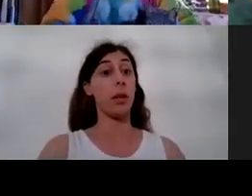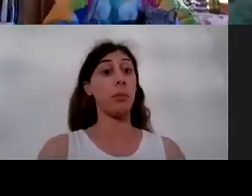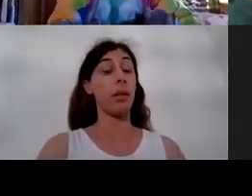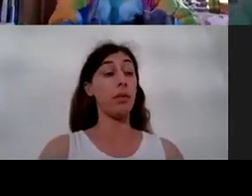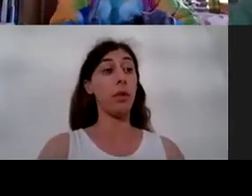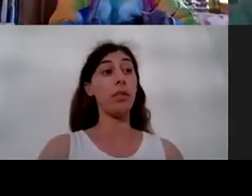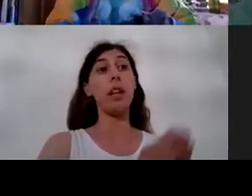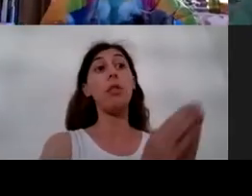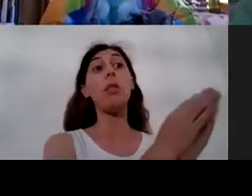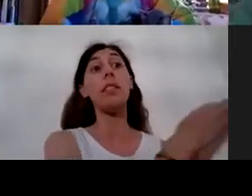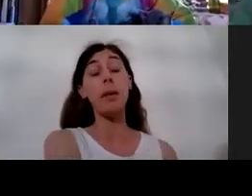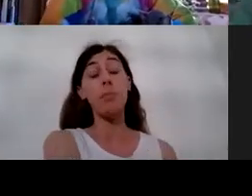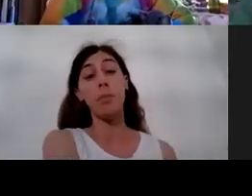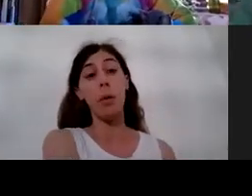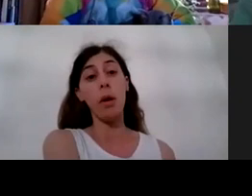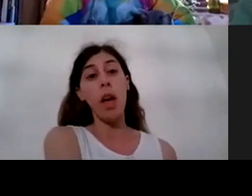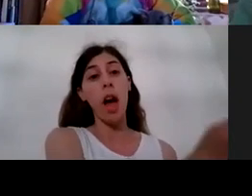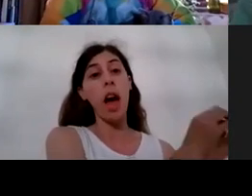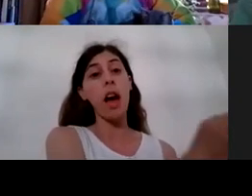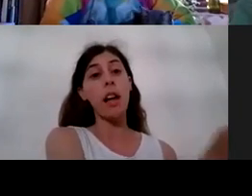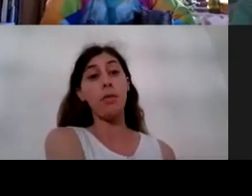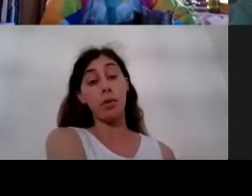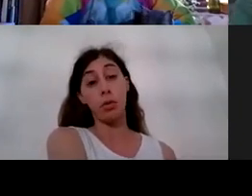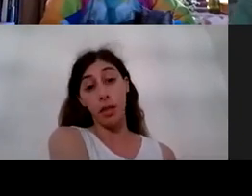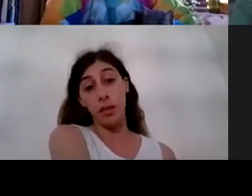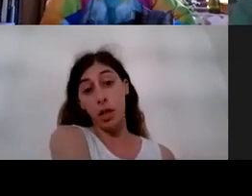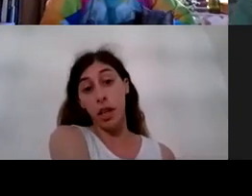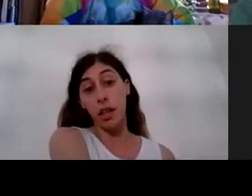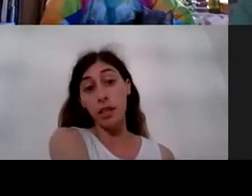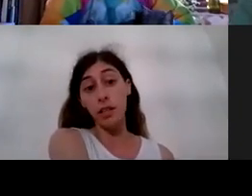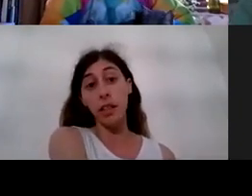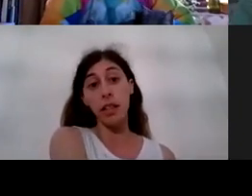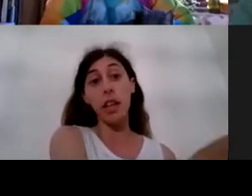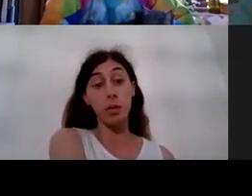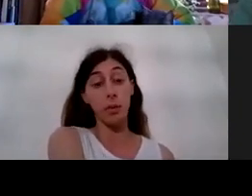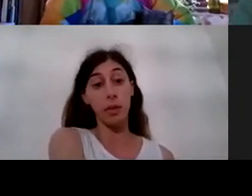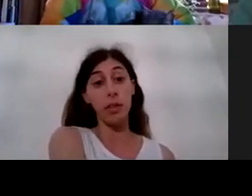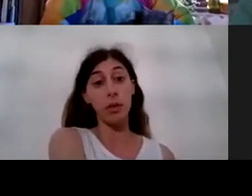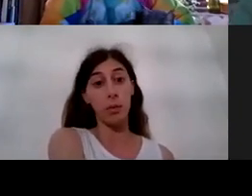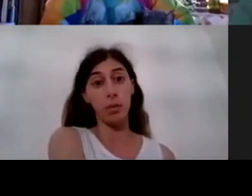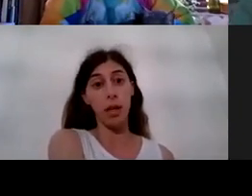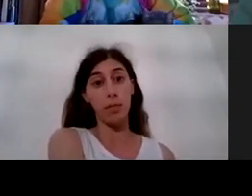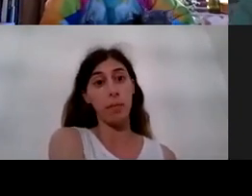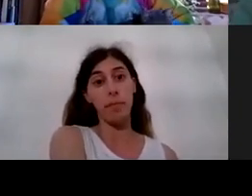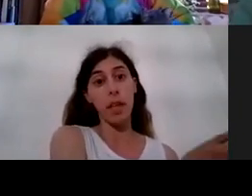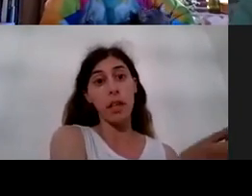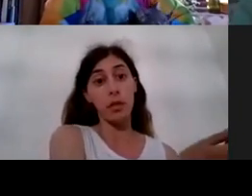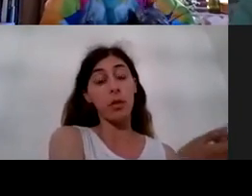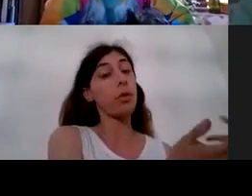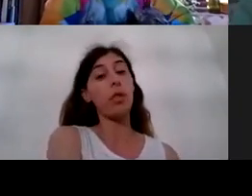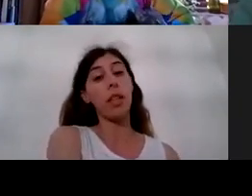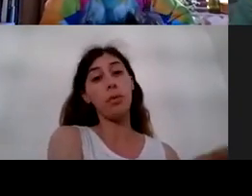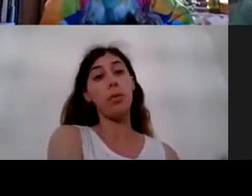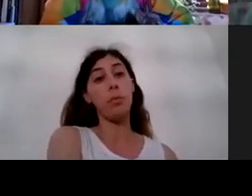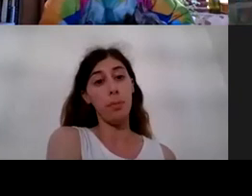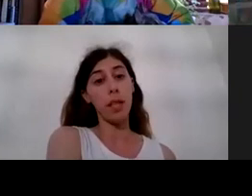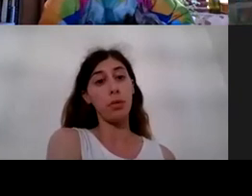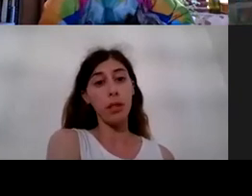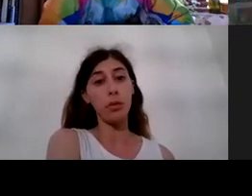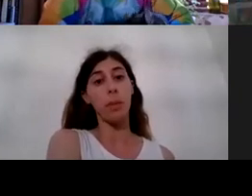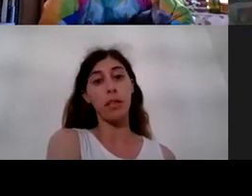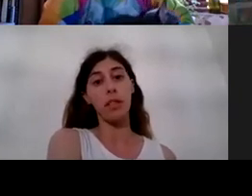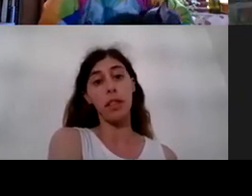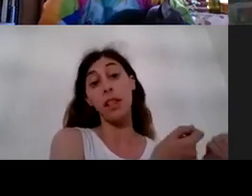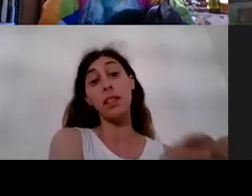of hormone therapy. In fact, a person who would like to begin a hormone therapy in France should